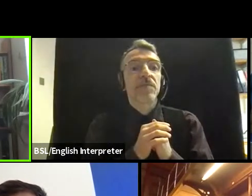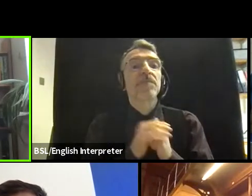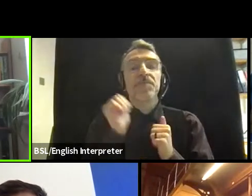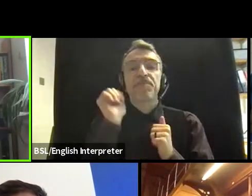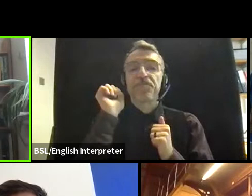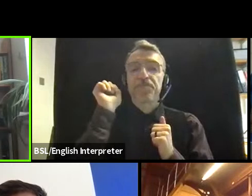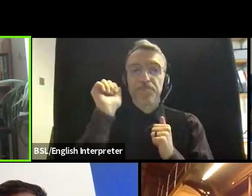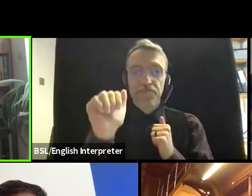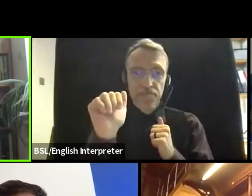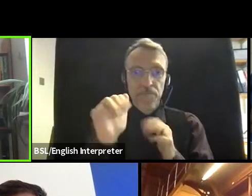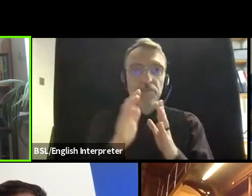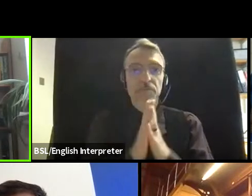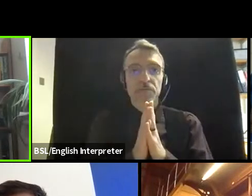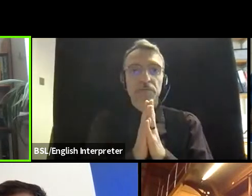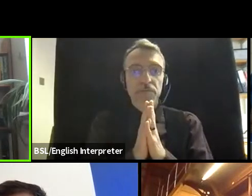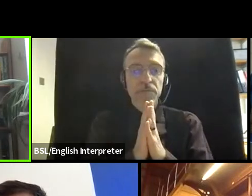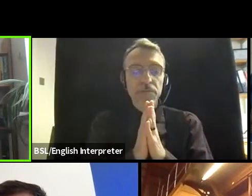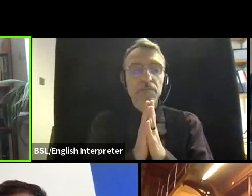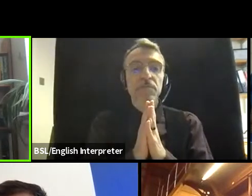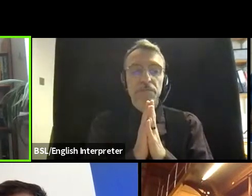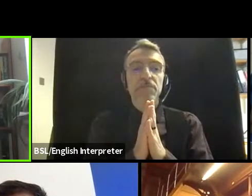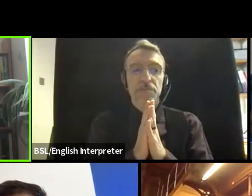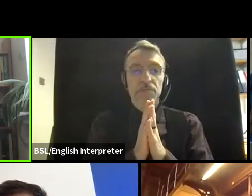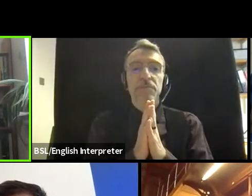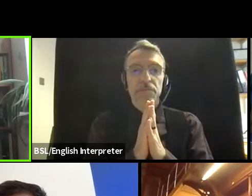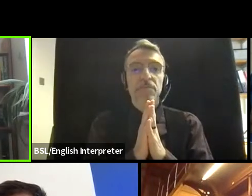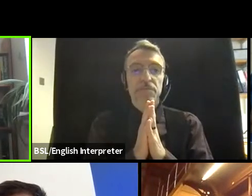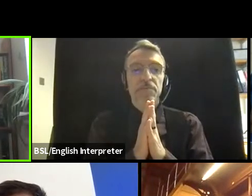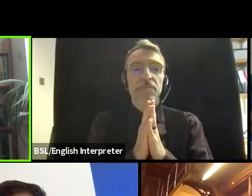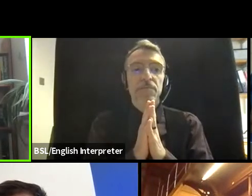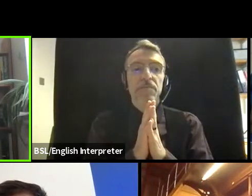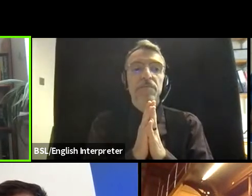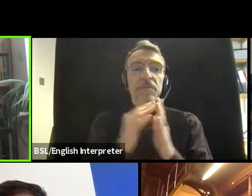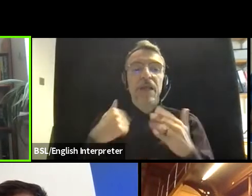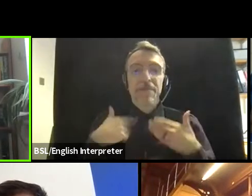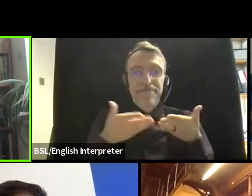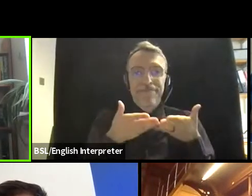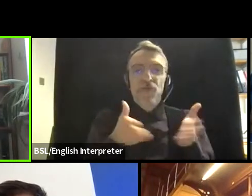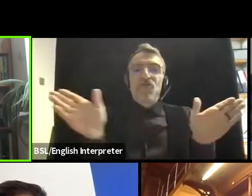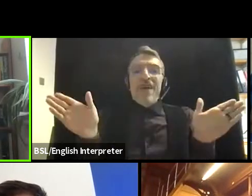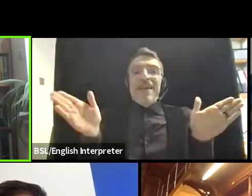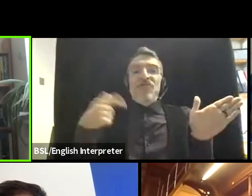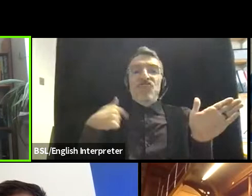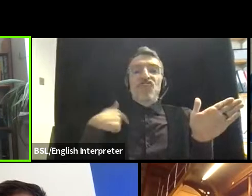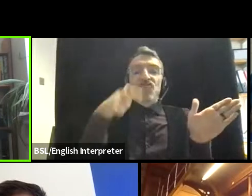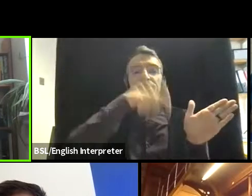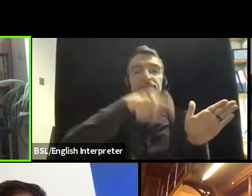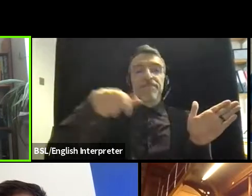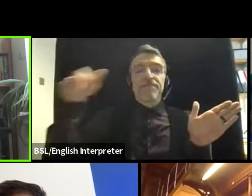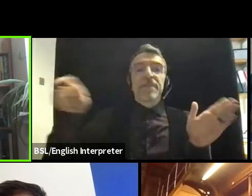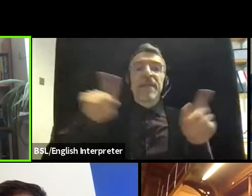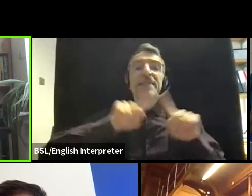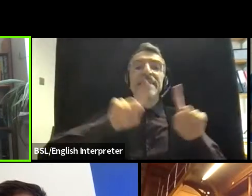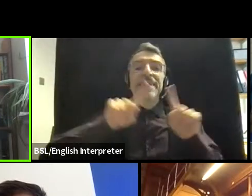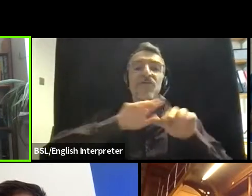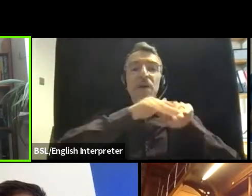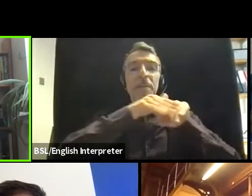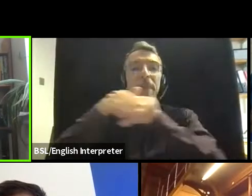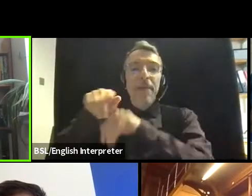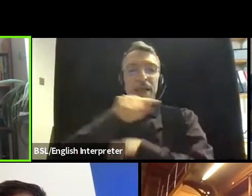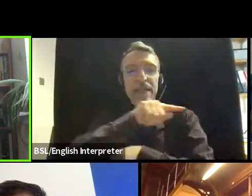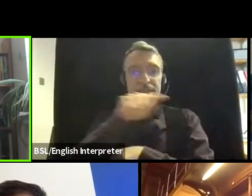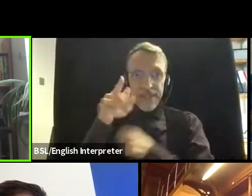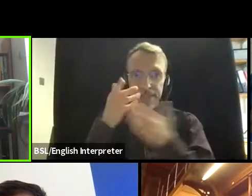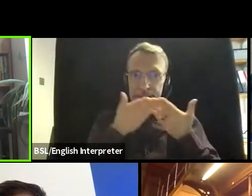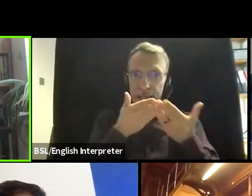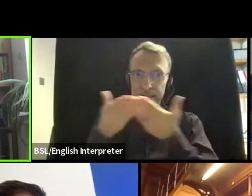So while we tried to get a range of people with different impairments in the study, we did